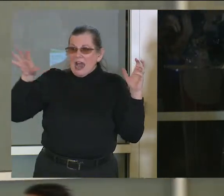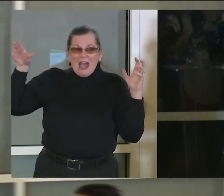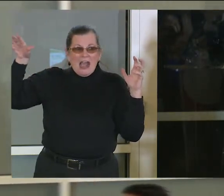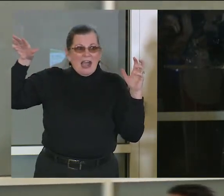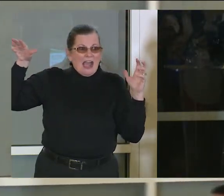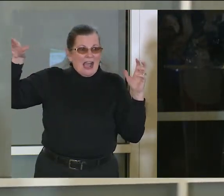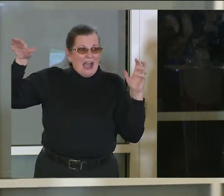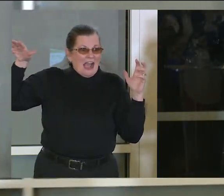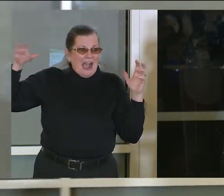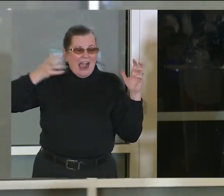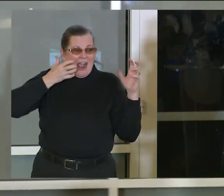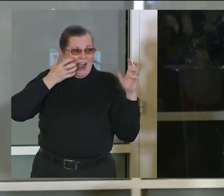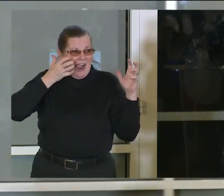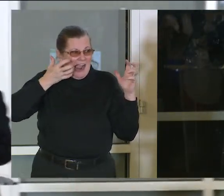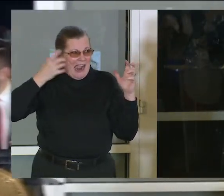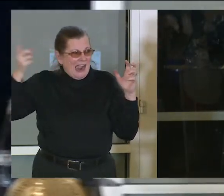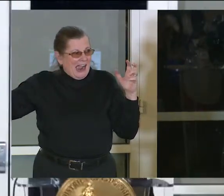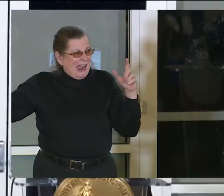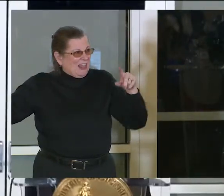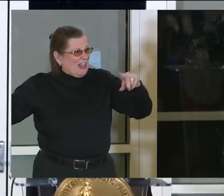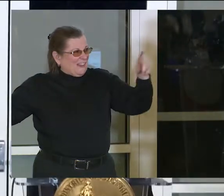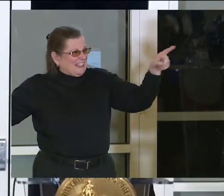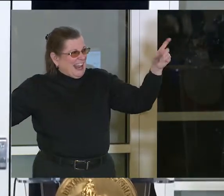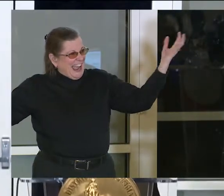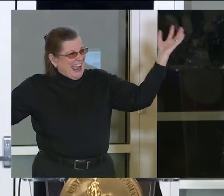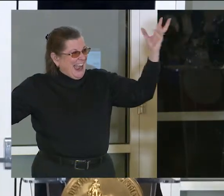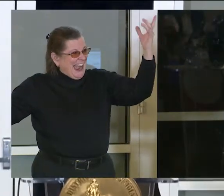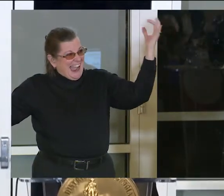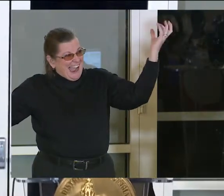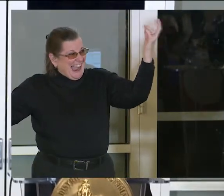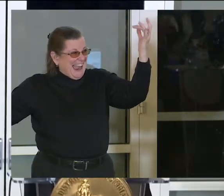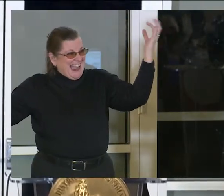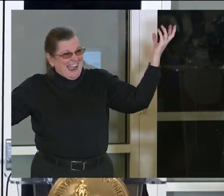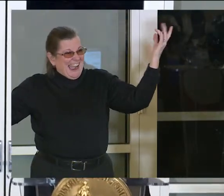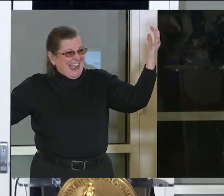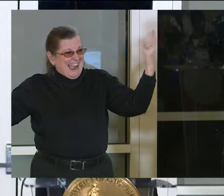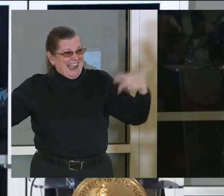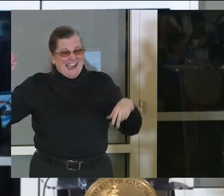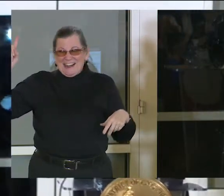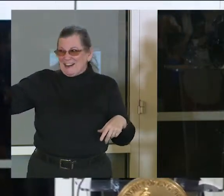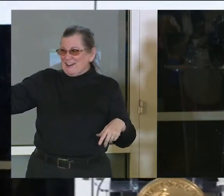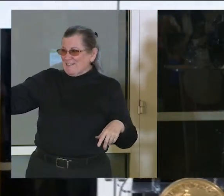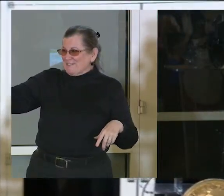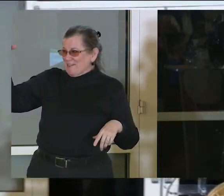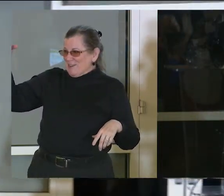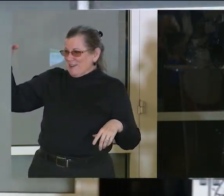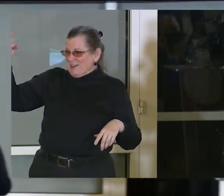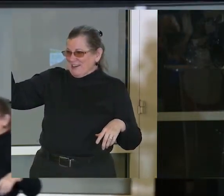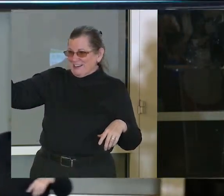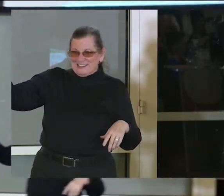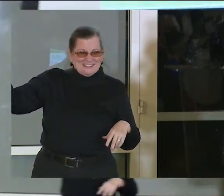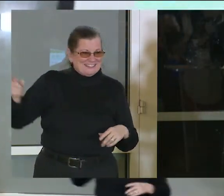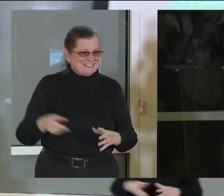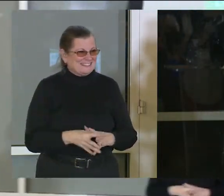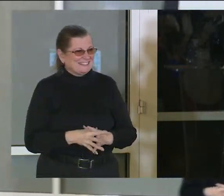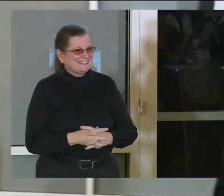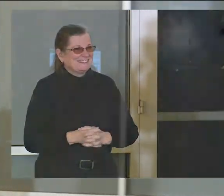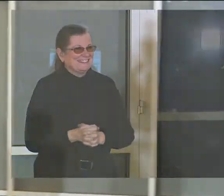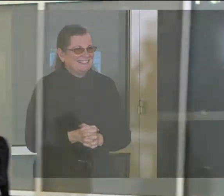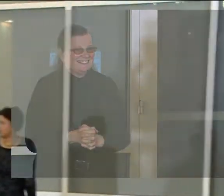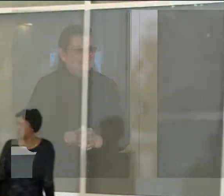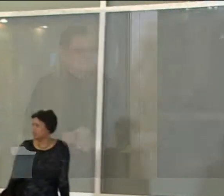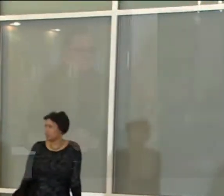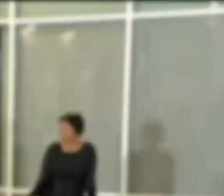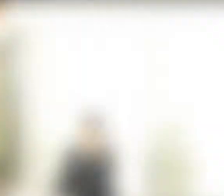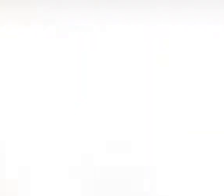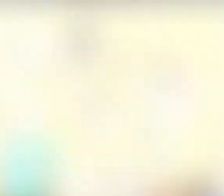I think table 4. Let's hear from table 4. Who is your designated? And again, your name